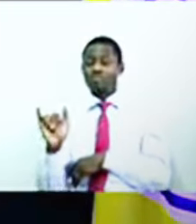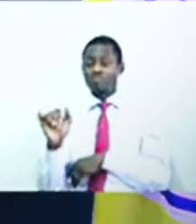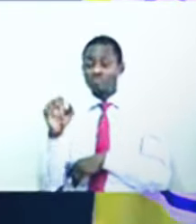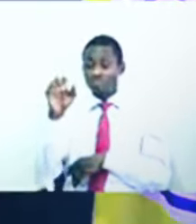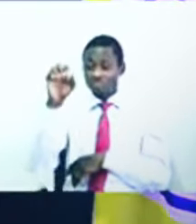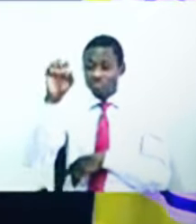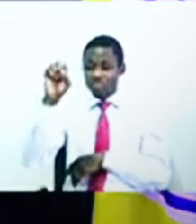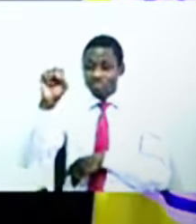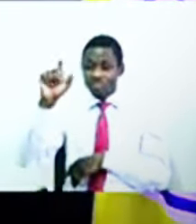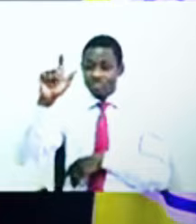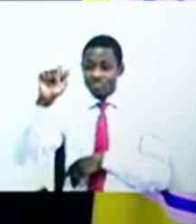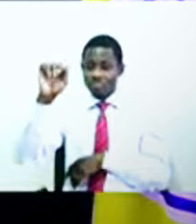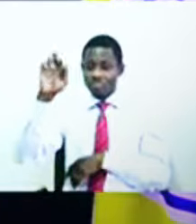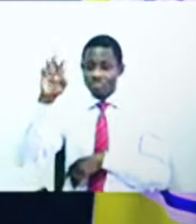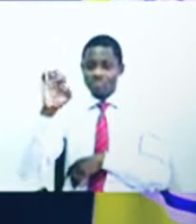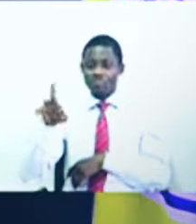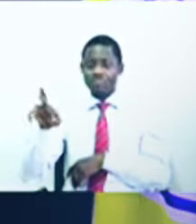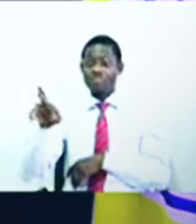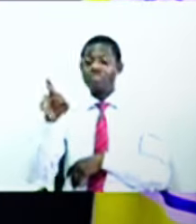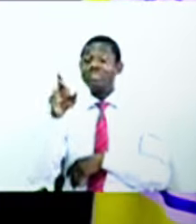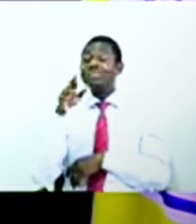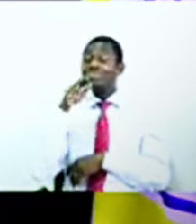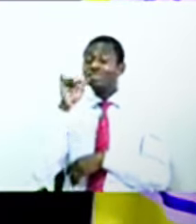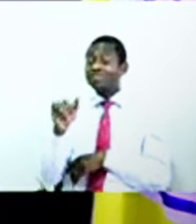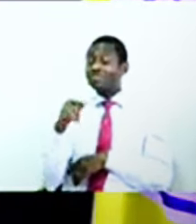fellow human being like a property.